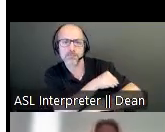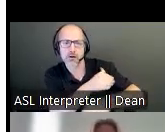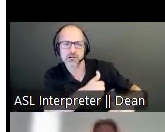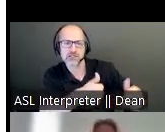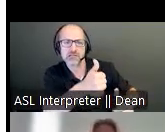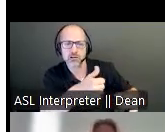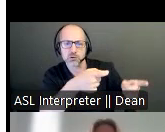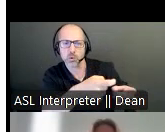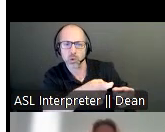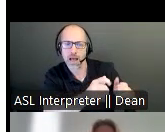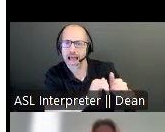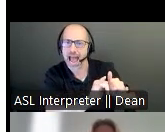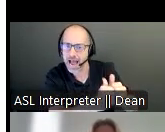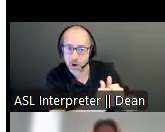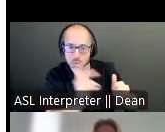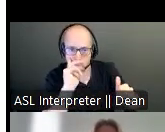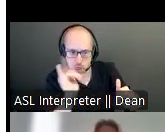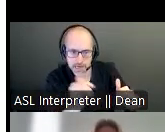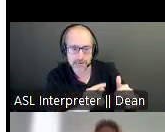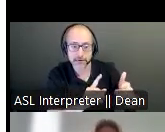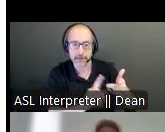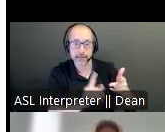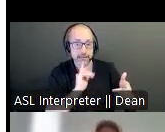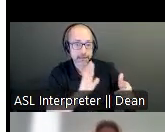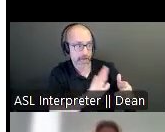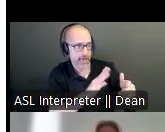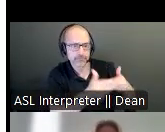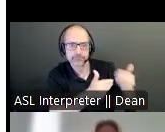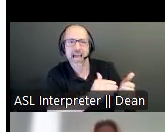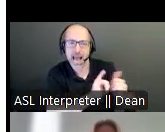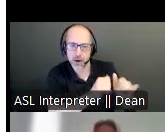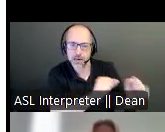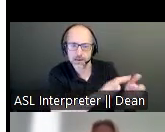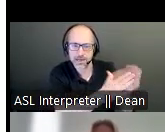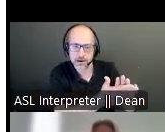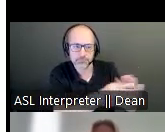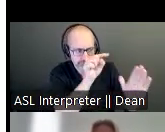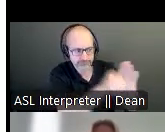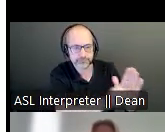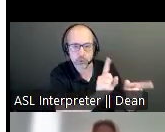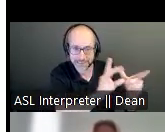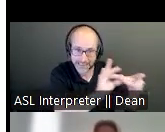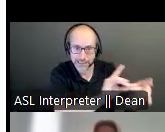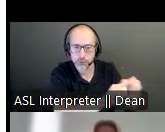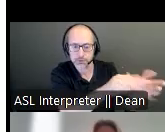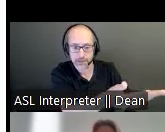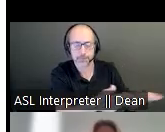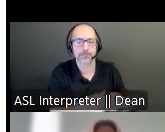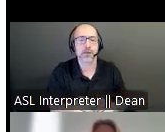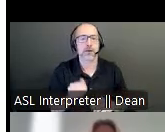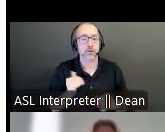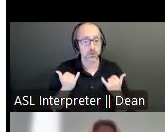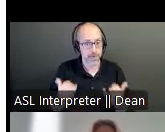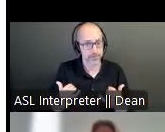risk factors for recidivism and lethality. There's a couple other processes that I want to share with you today if you're